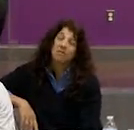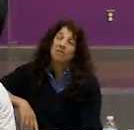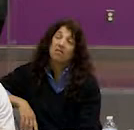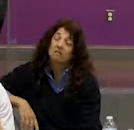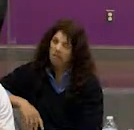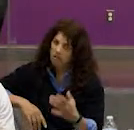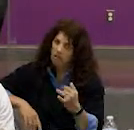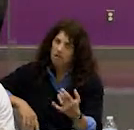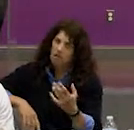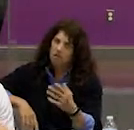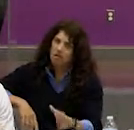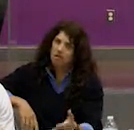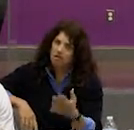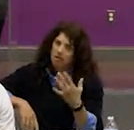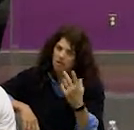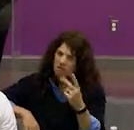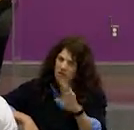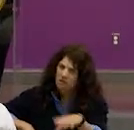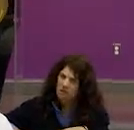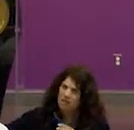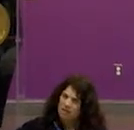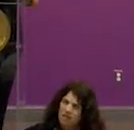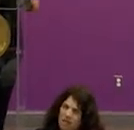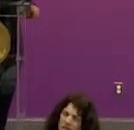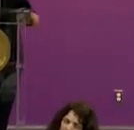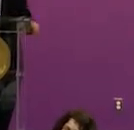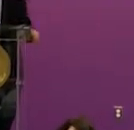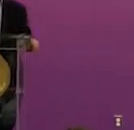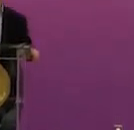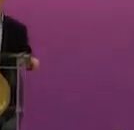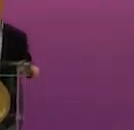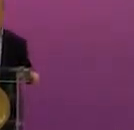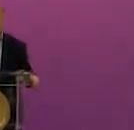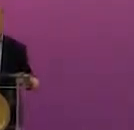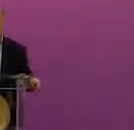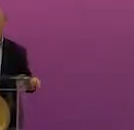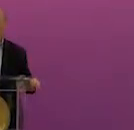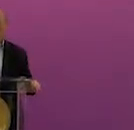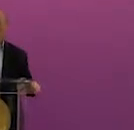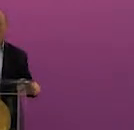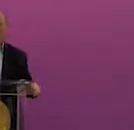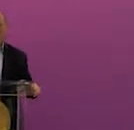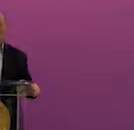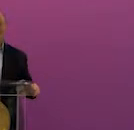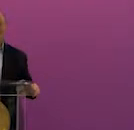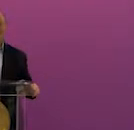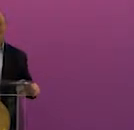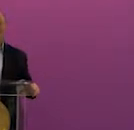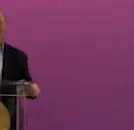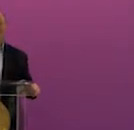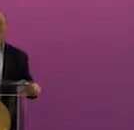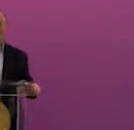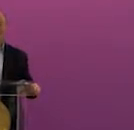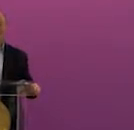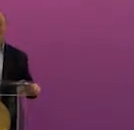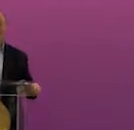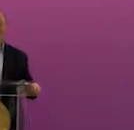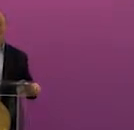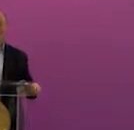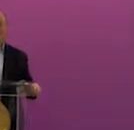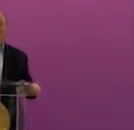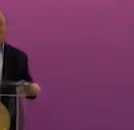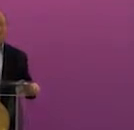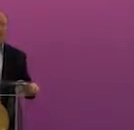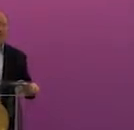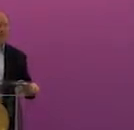Great. Thank you, Deputy State Administrator. Next up, Deputy Mayor for Education, Anna Smith. Thank you. Thank you, John. Thank you, all of